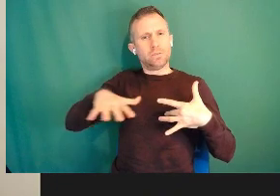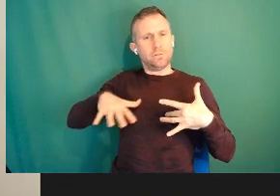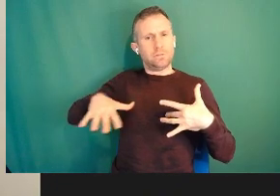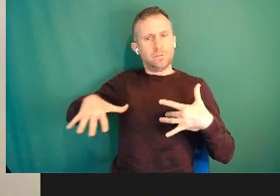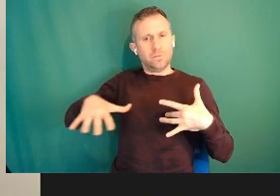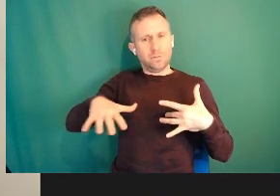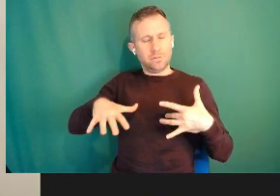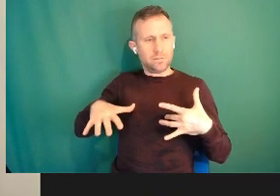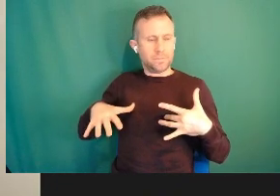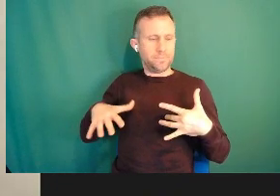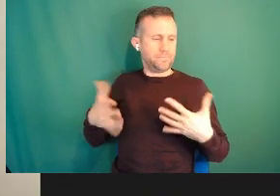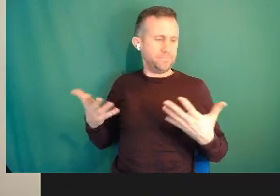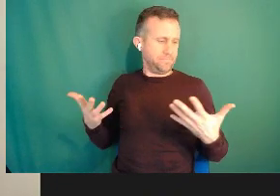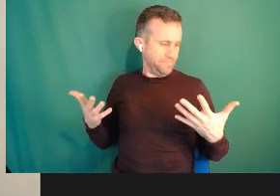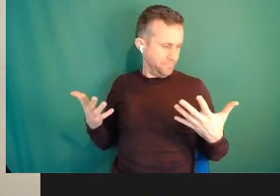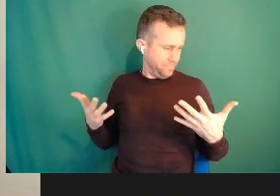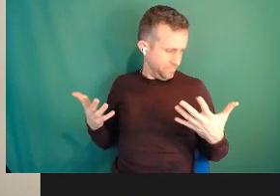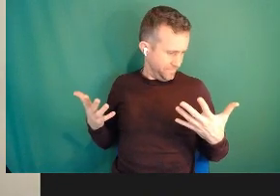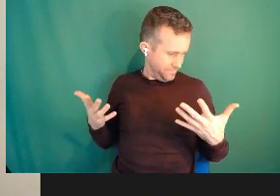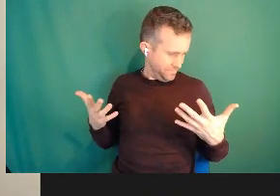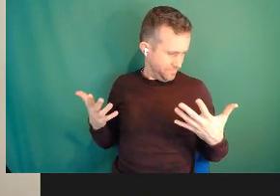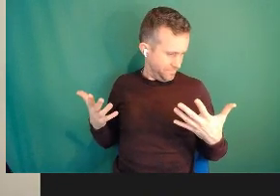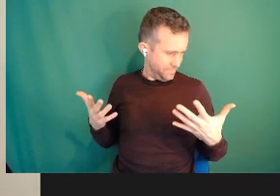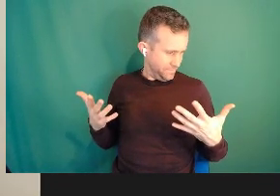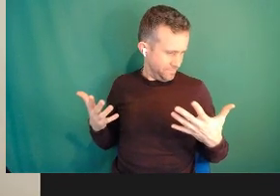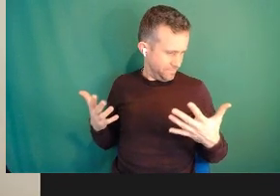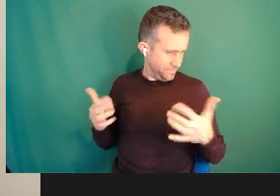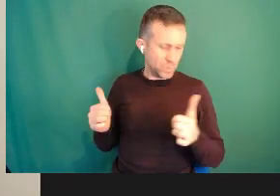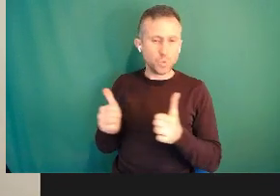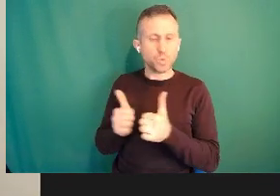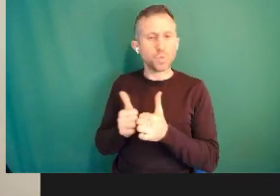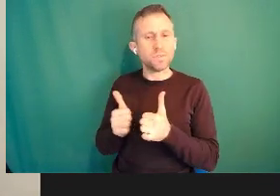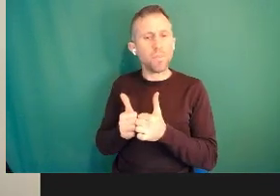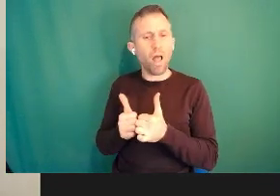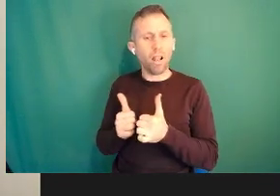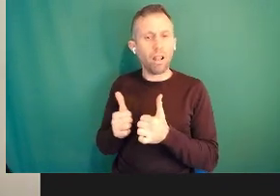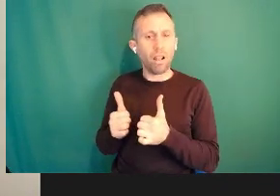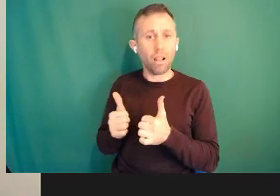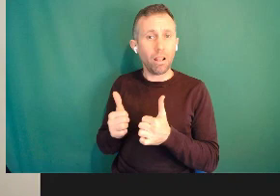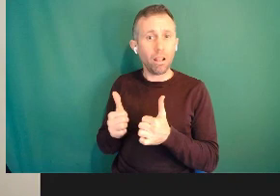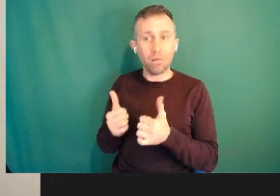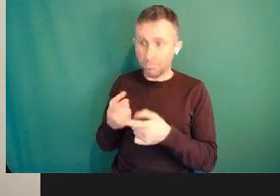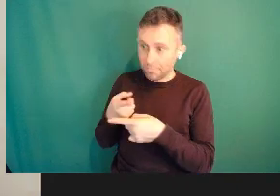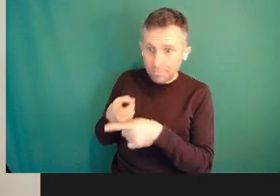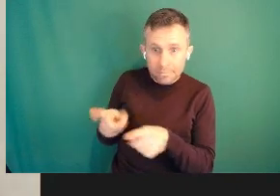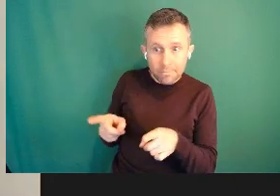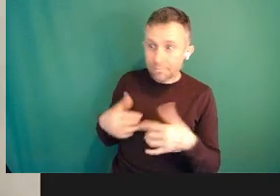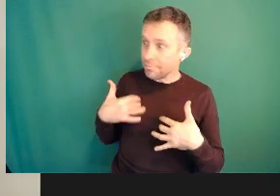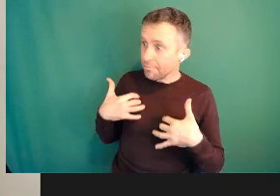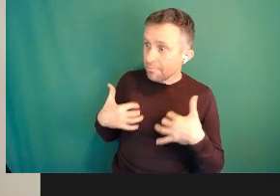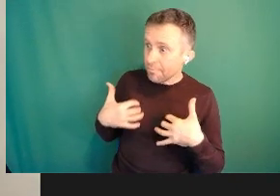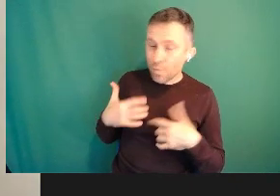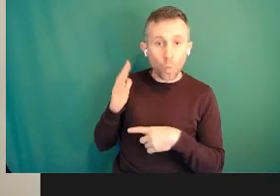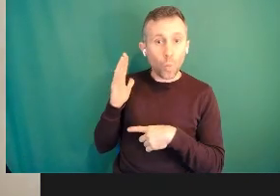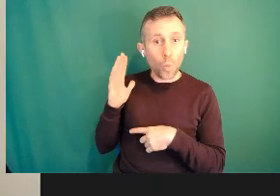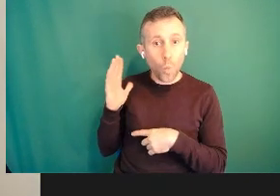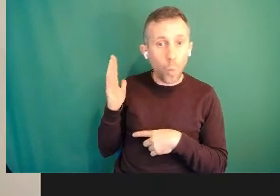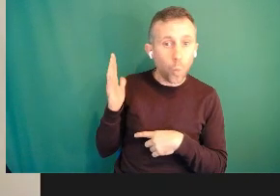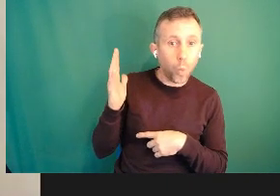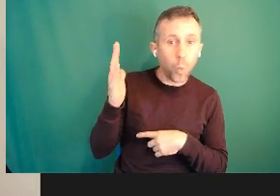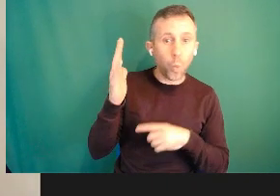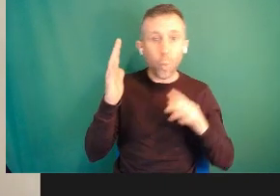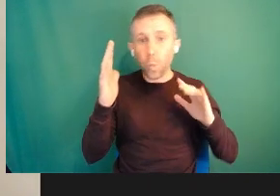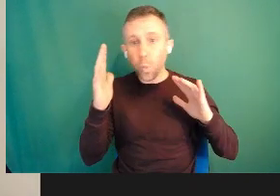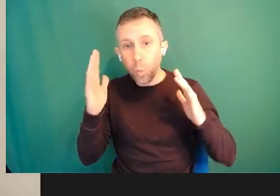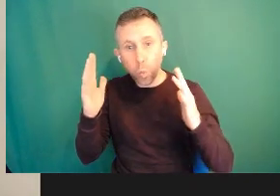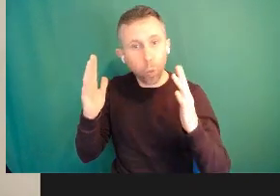people who might be interested in the woodland on the estate. And the kind of nature conservation, we've brought lots of elements that